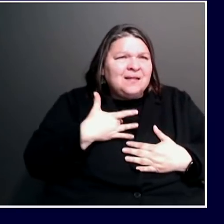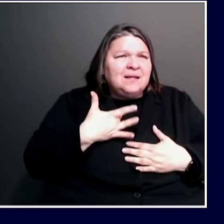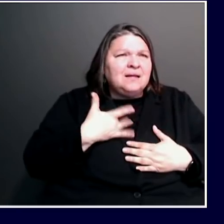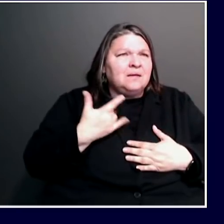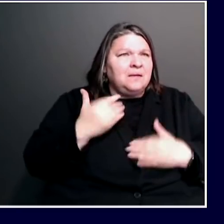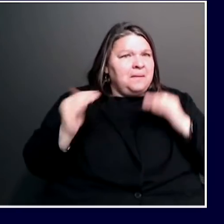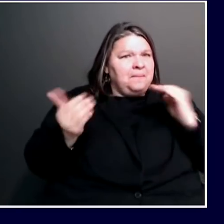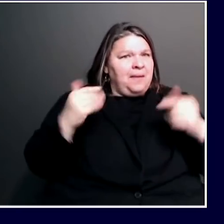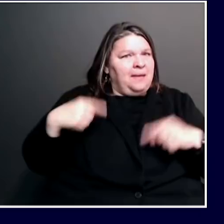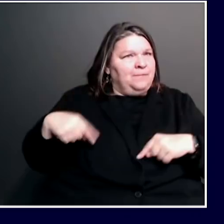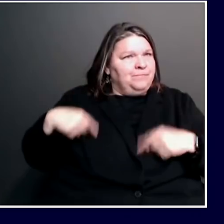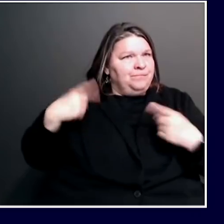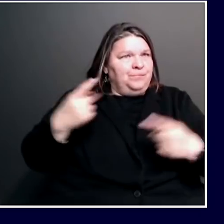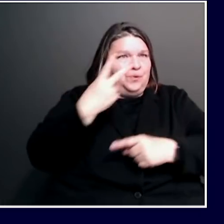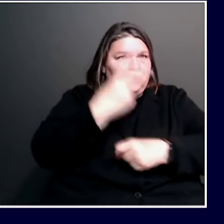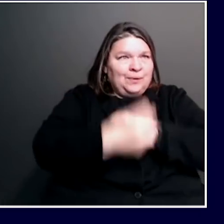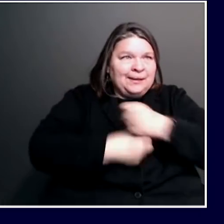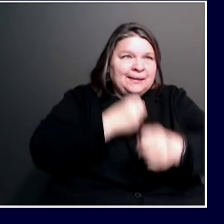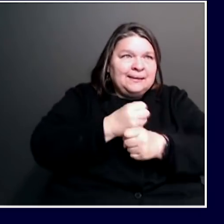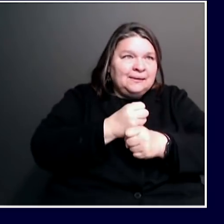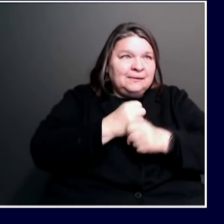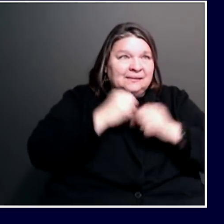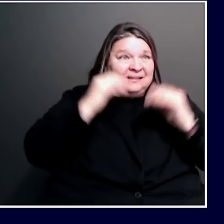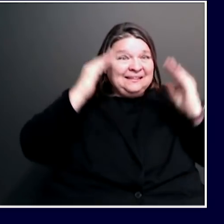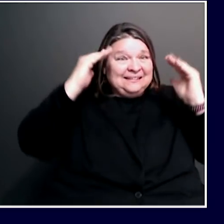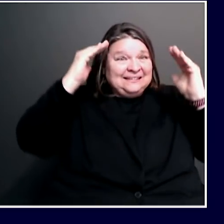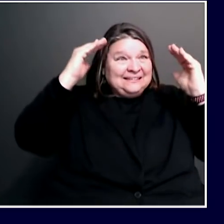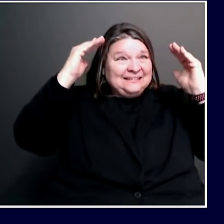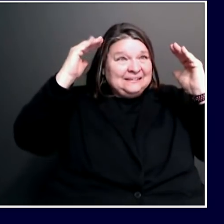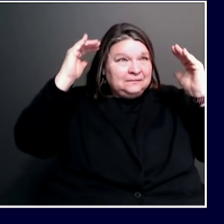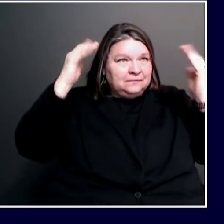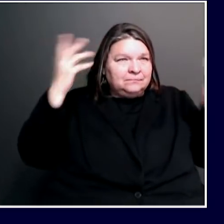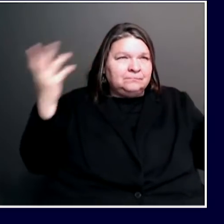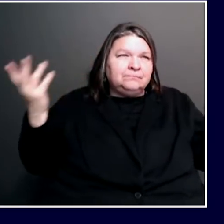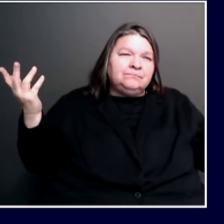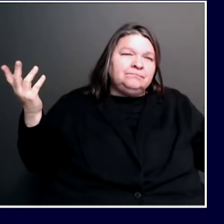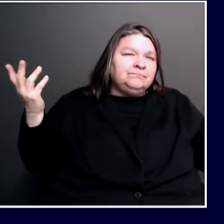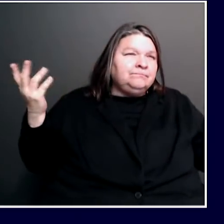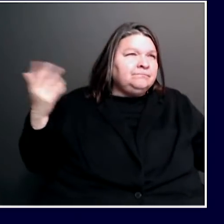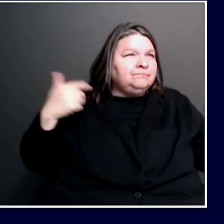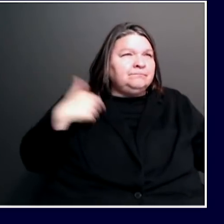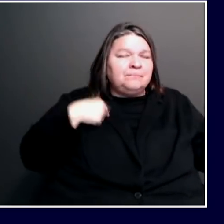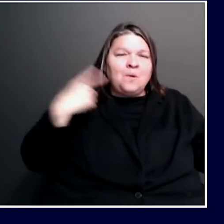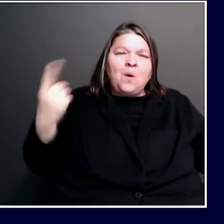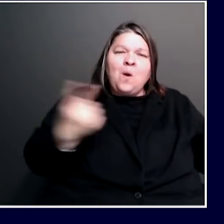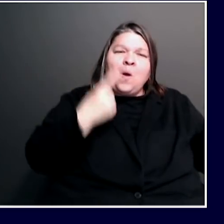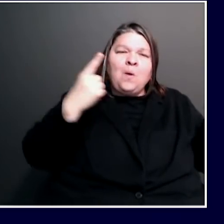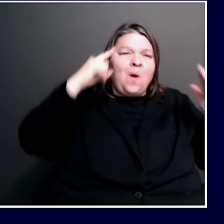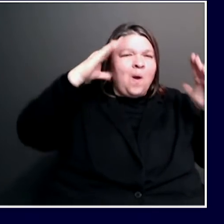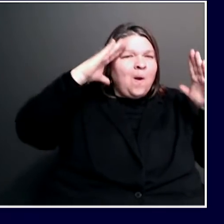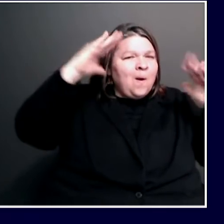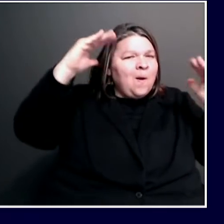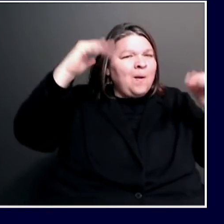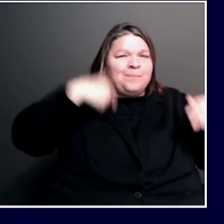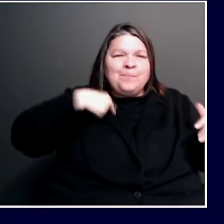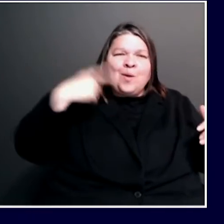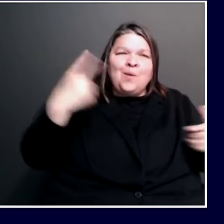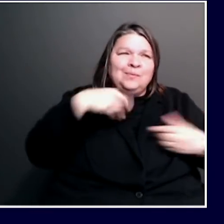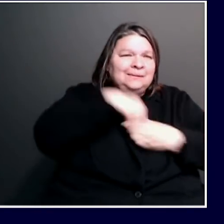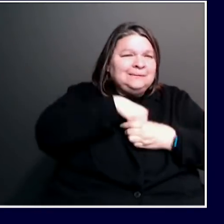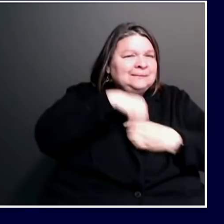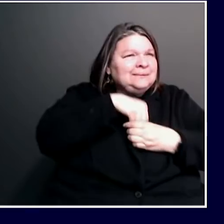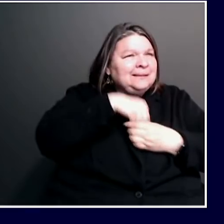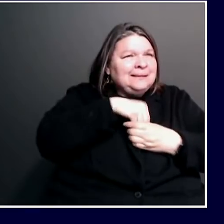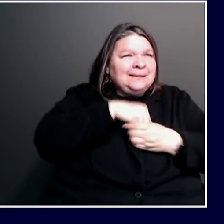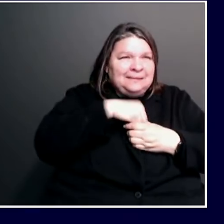optimistic or not quite yet? Well, I'm always an optimist, even in the darkest times. I don't think, and I think the commissioner would concur with